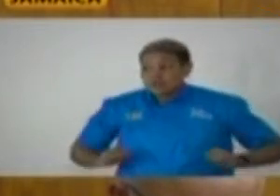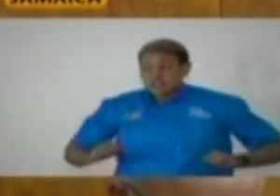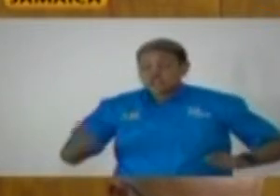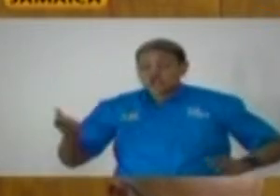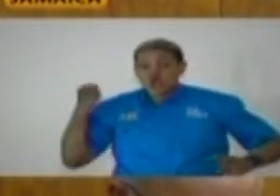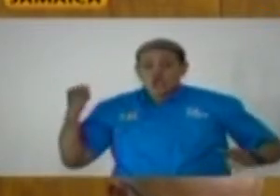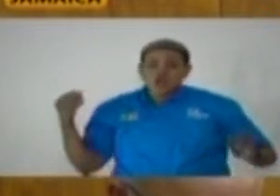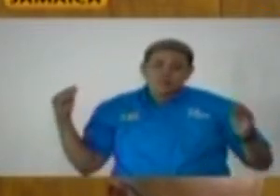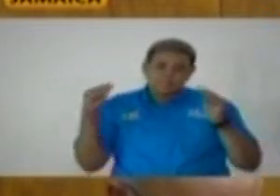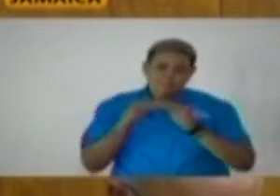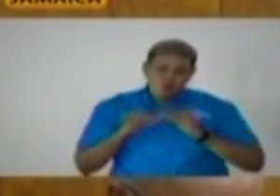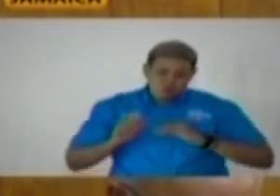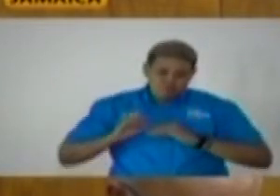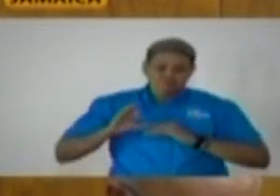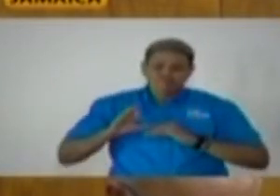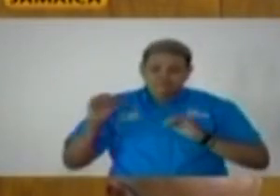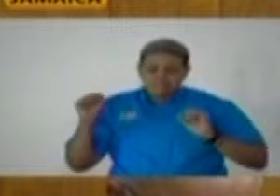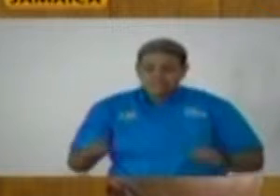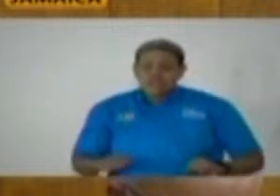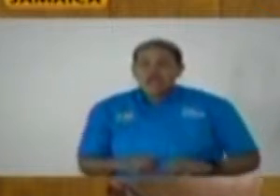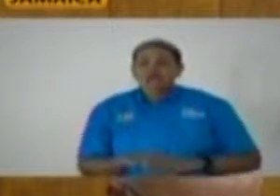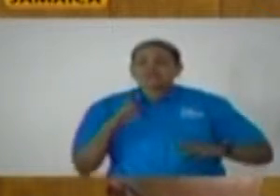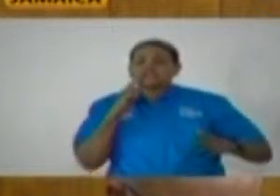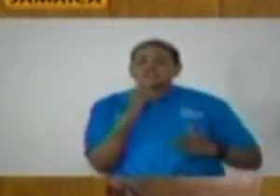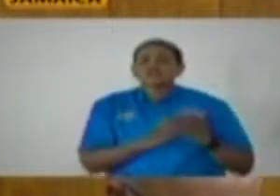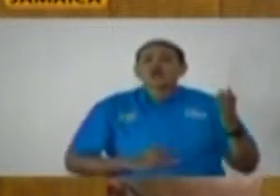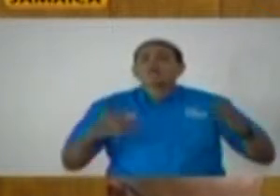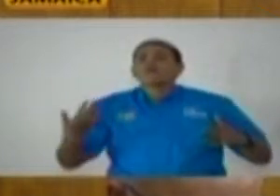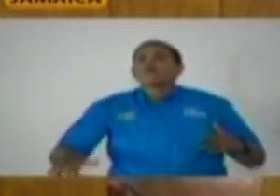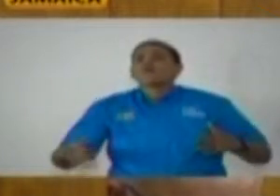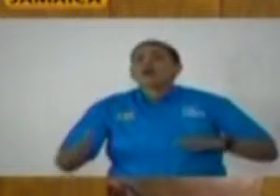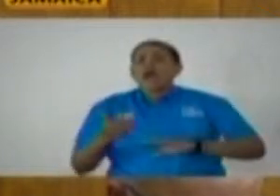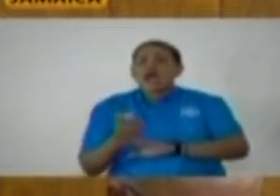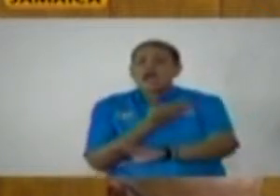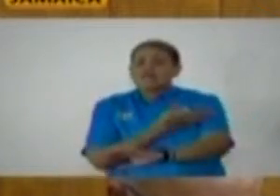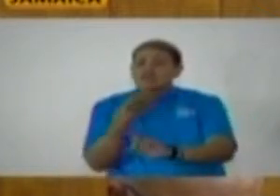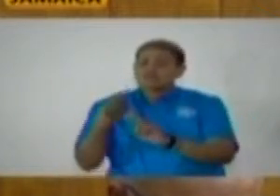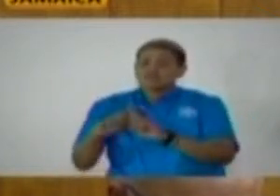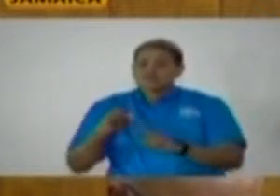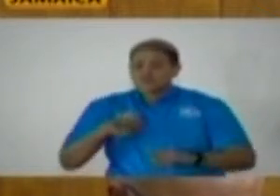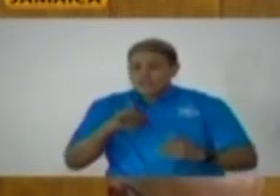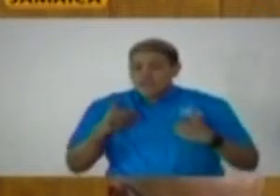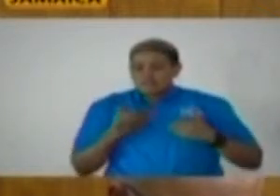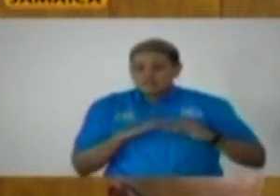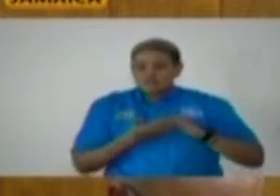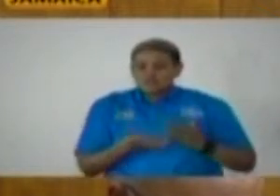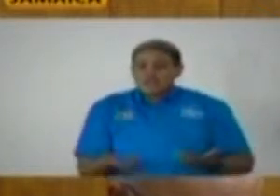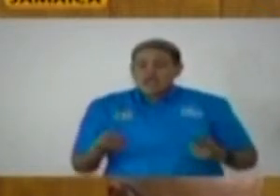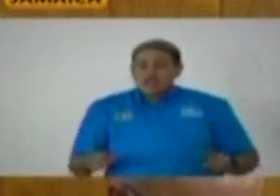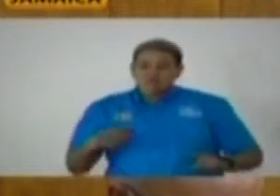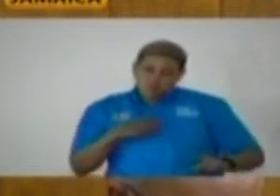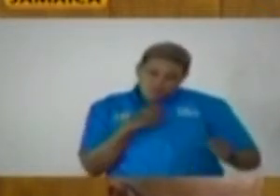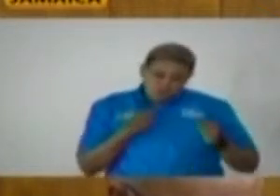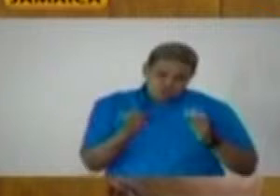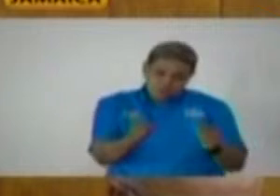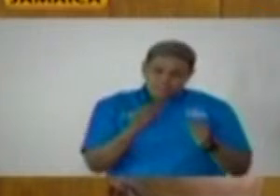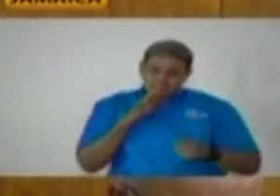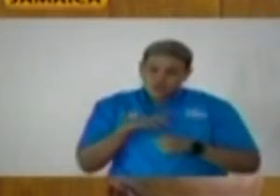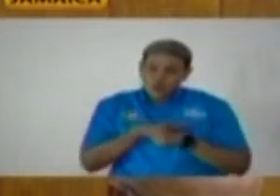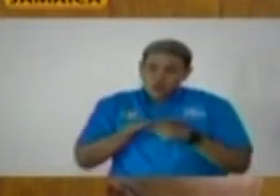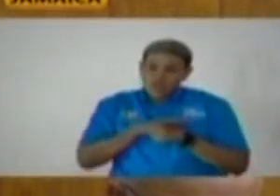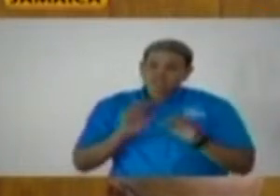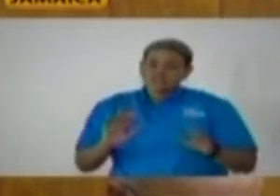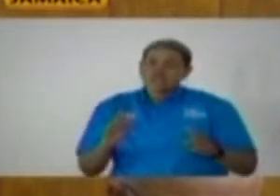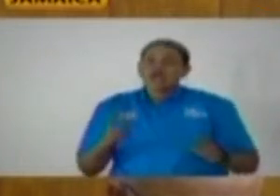earn much, much more. There are some significant advantages that we have as a country. We're a strategic geographic